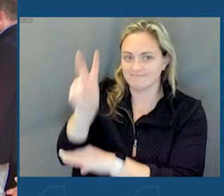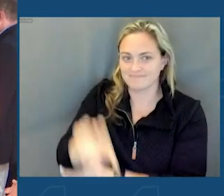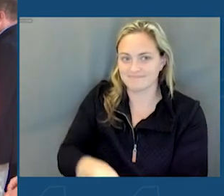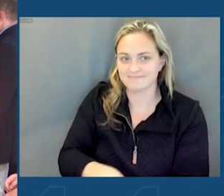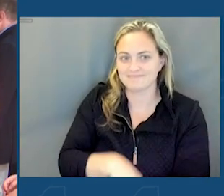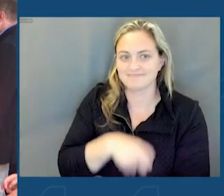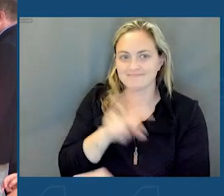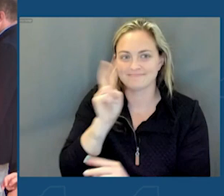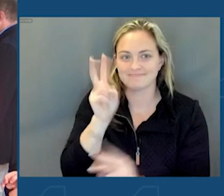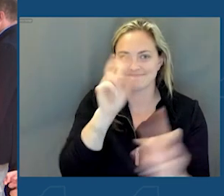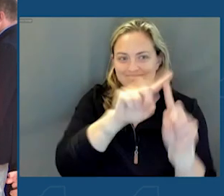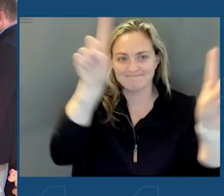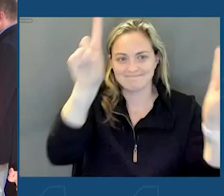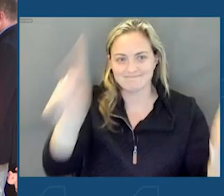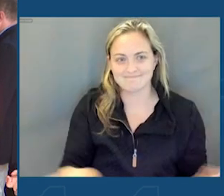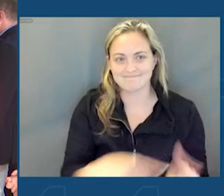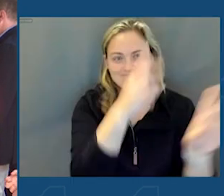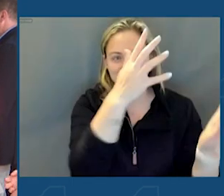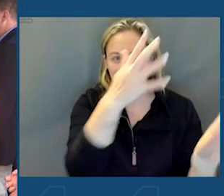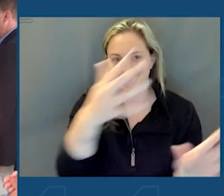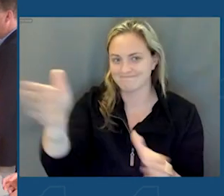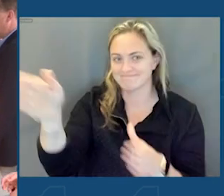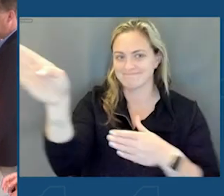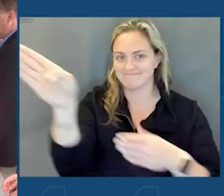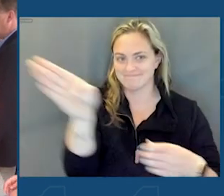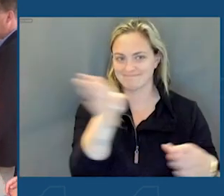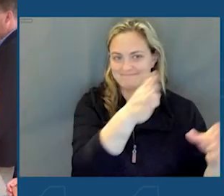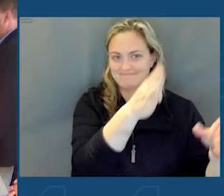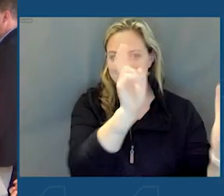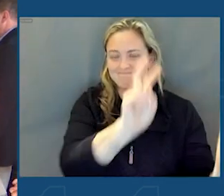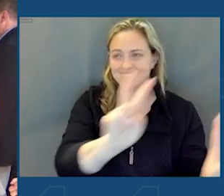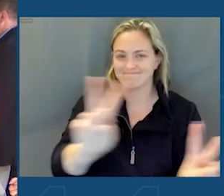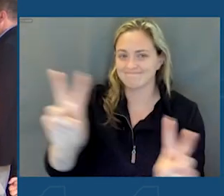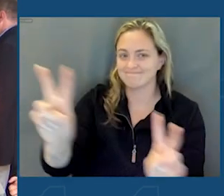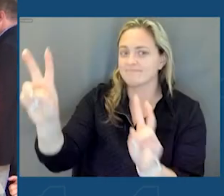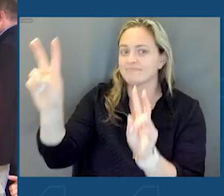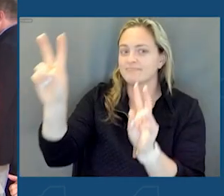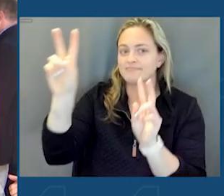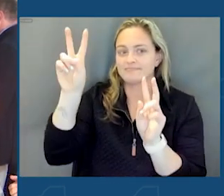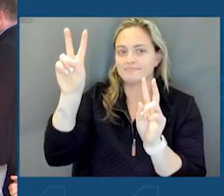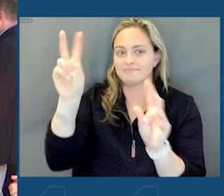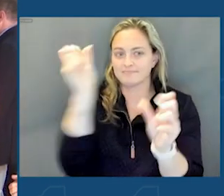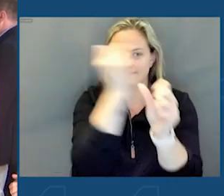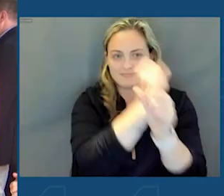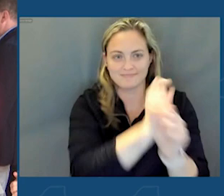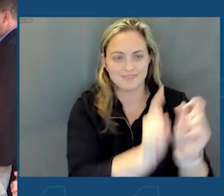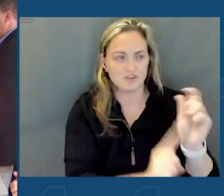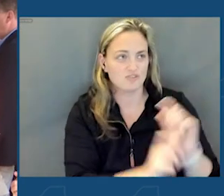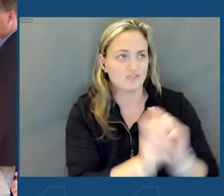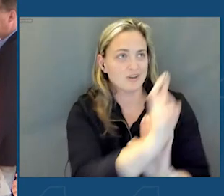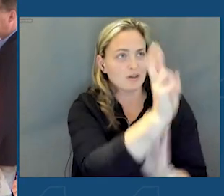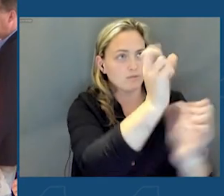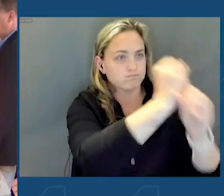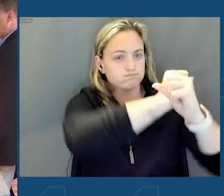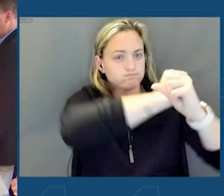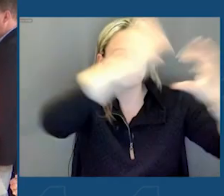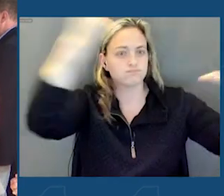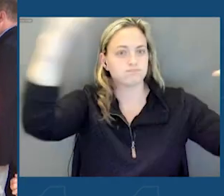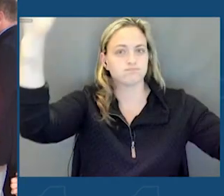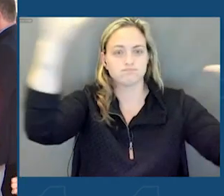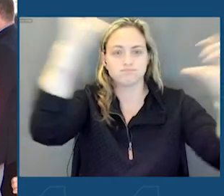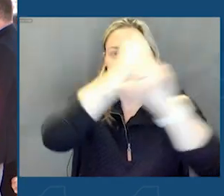so gallantly streaming, and the rocket's